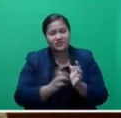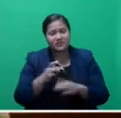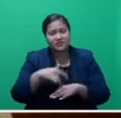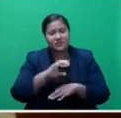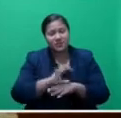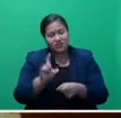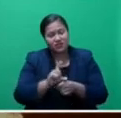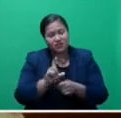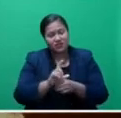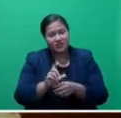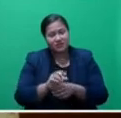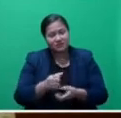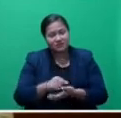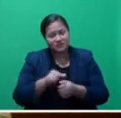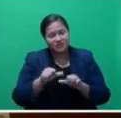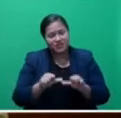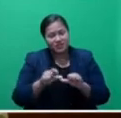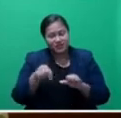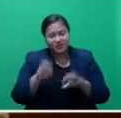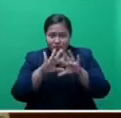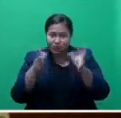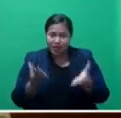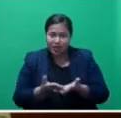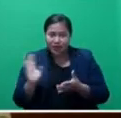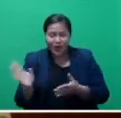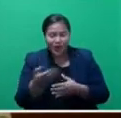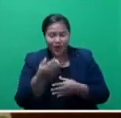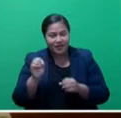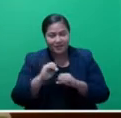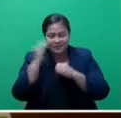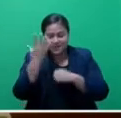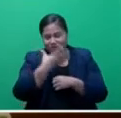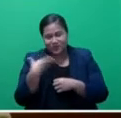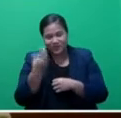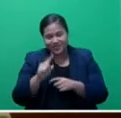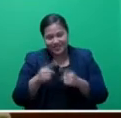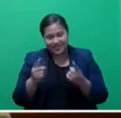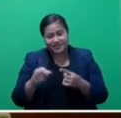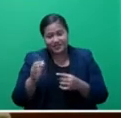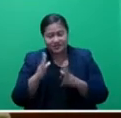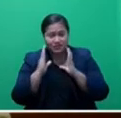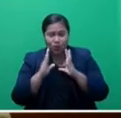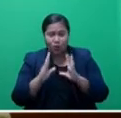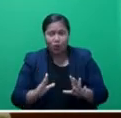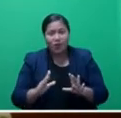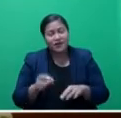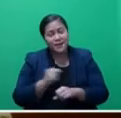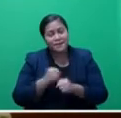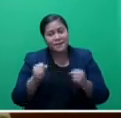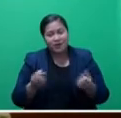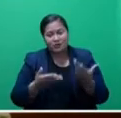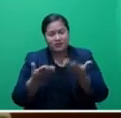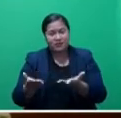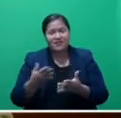world and all its beautiful things, through His holy power, to deliver my third speech in response to His